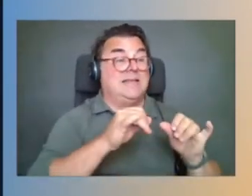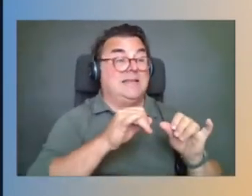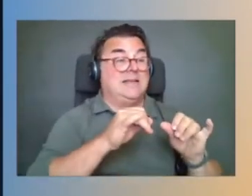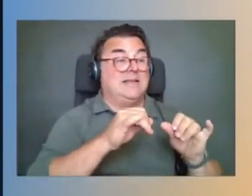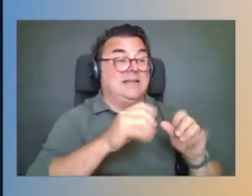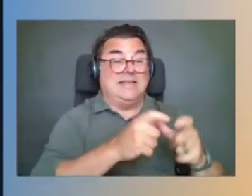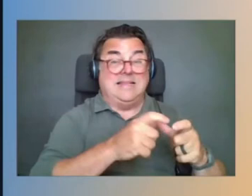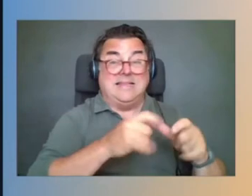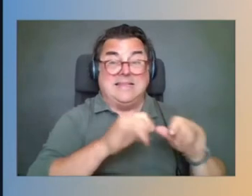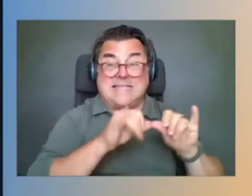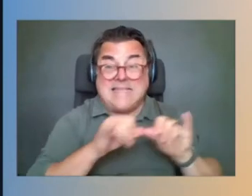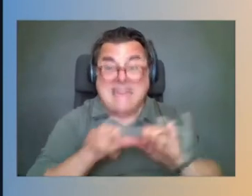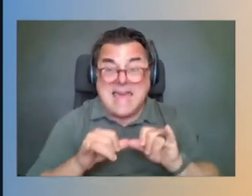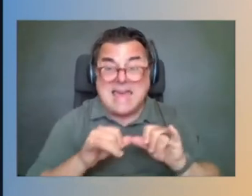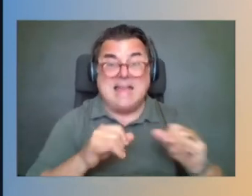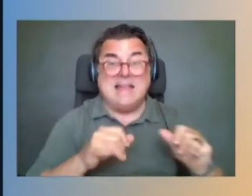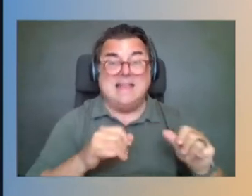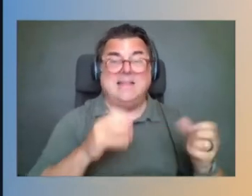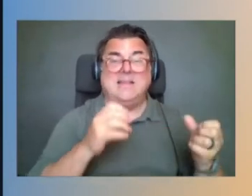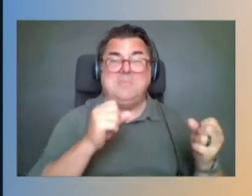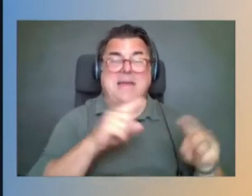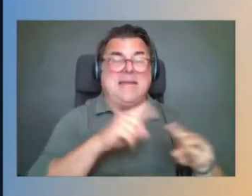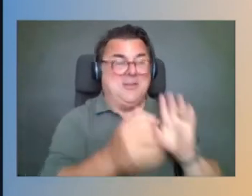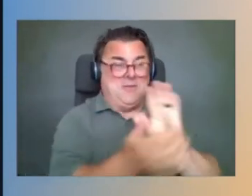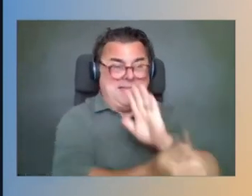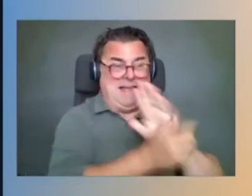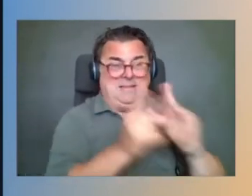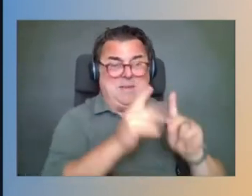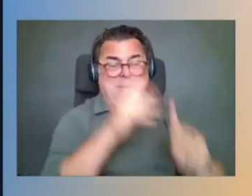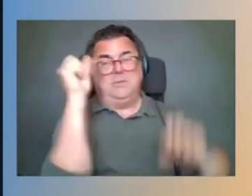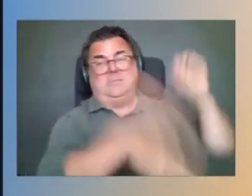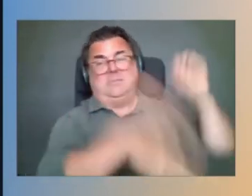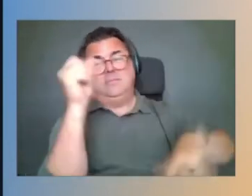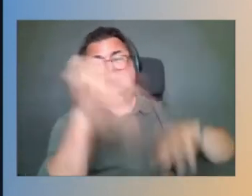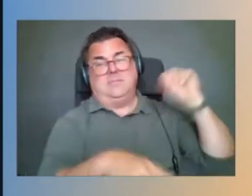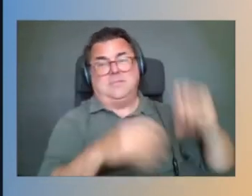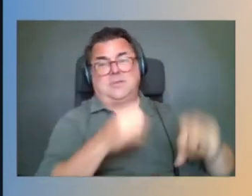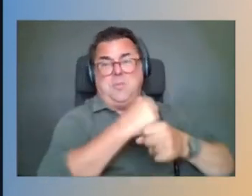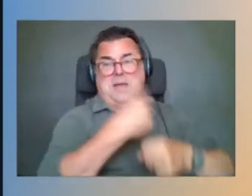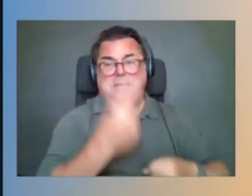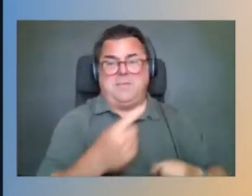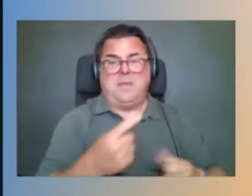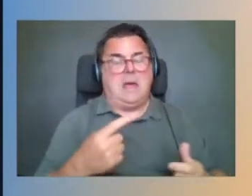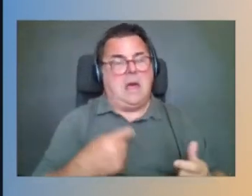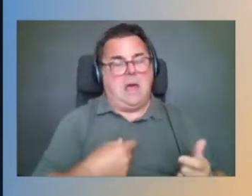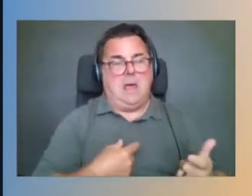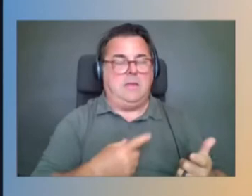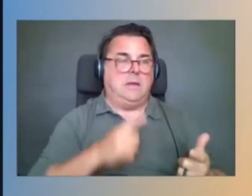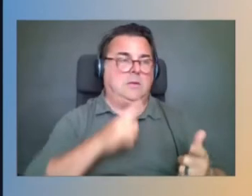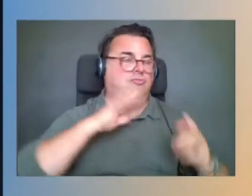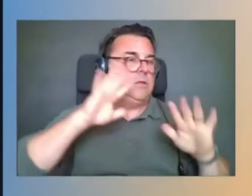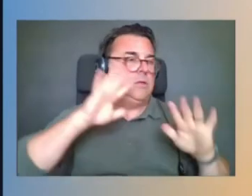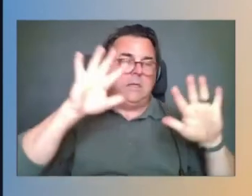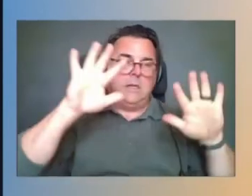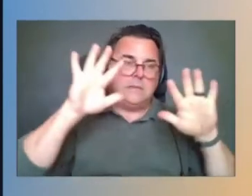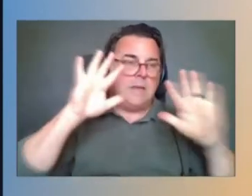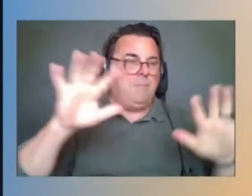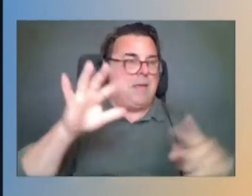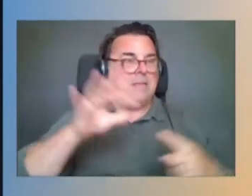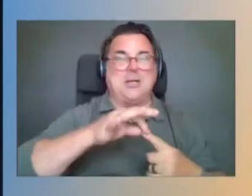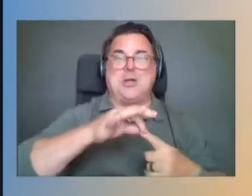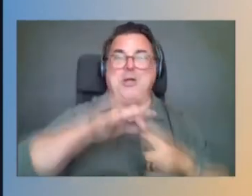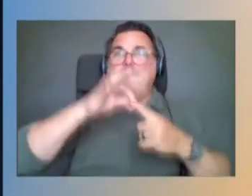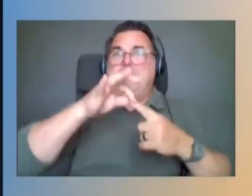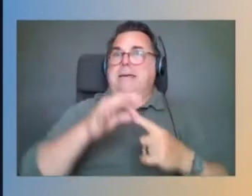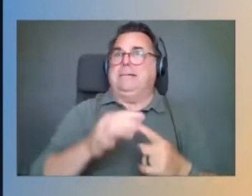different talents that need to contribute to doing something like this, and it's just, I think, pretty amazing, unique thing that we can do here at